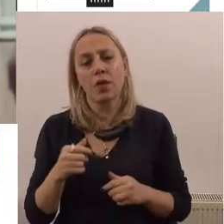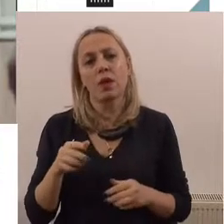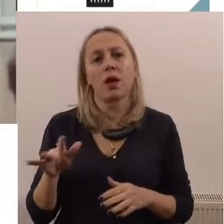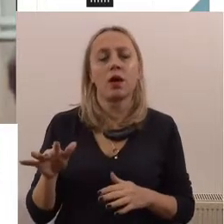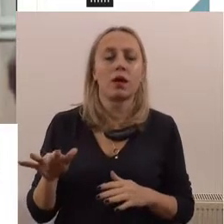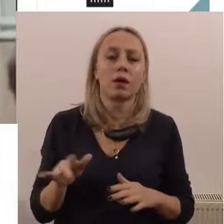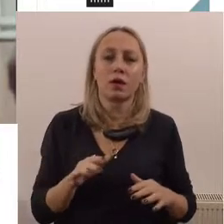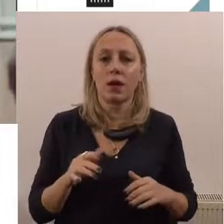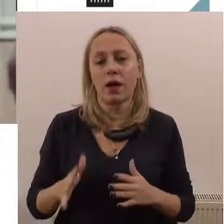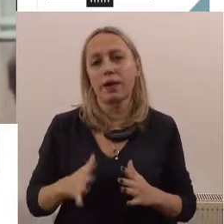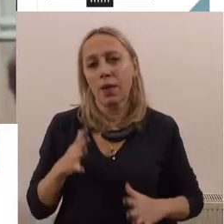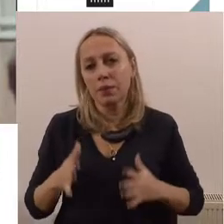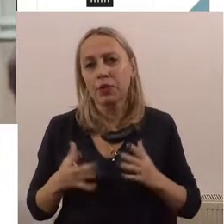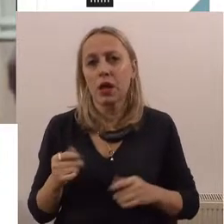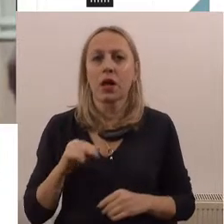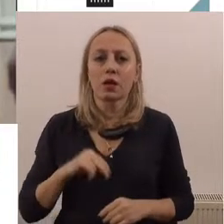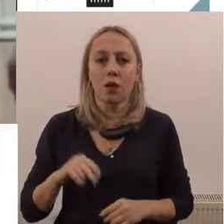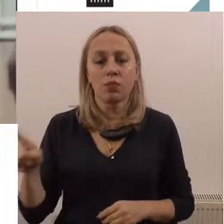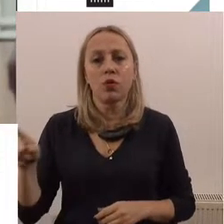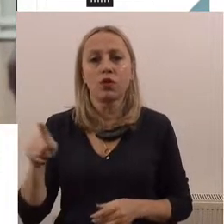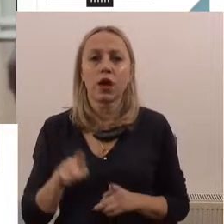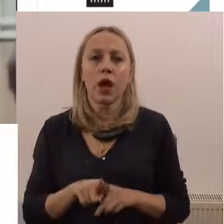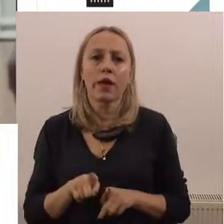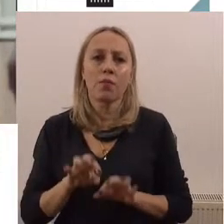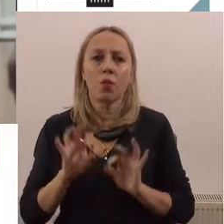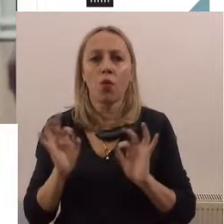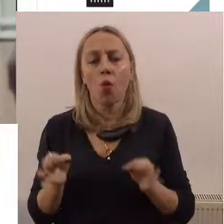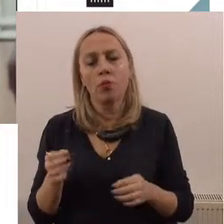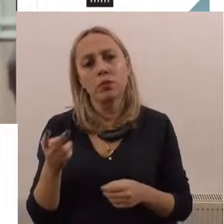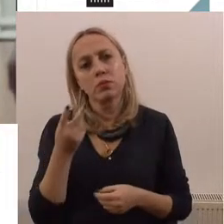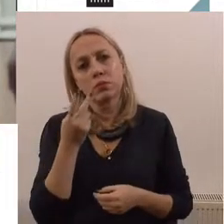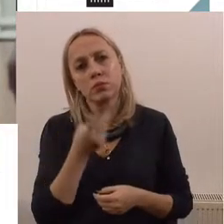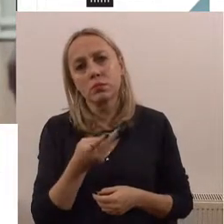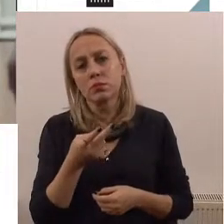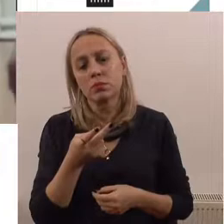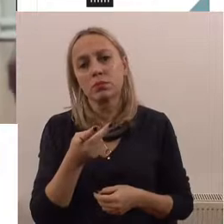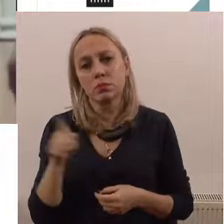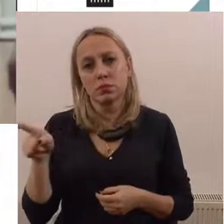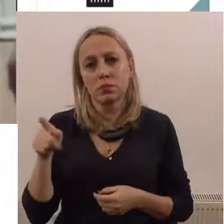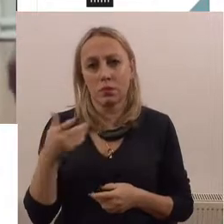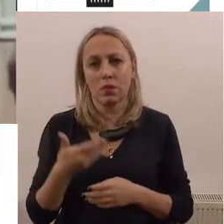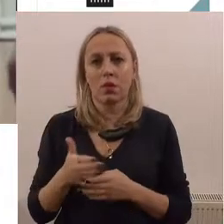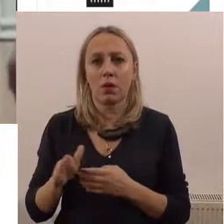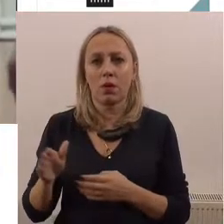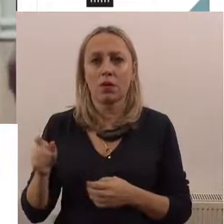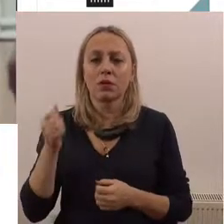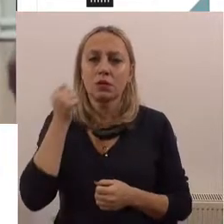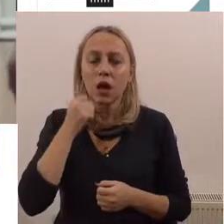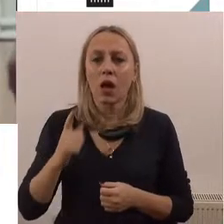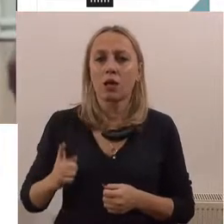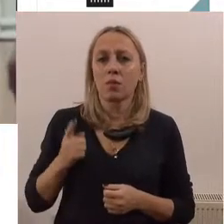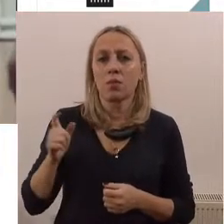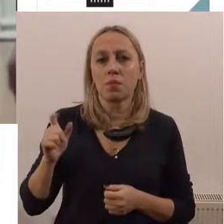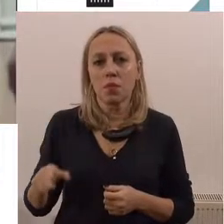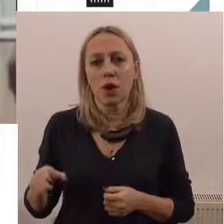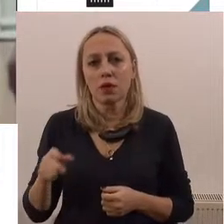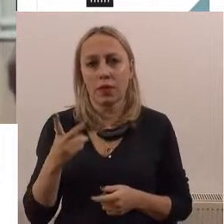respective attendant has to be present there during that performance or